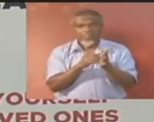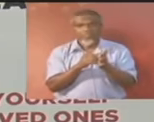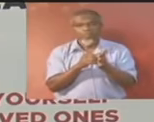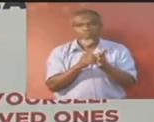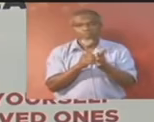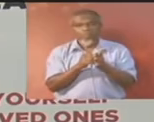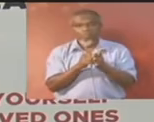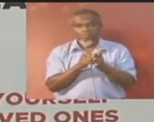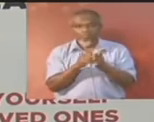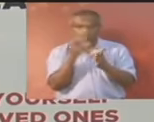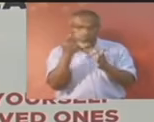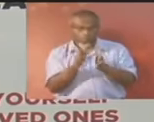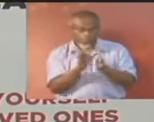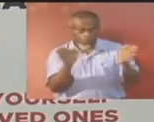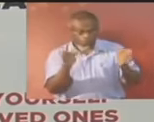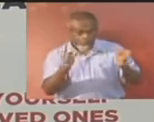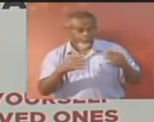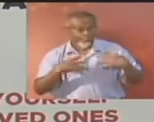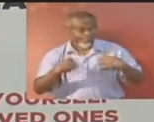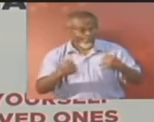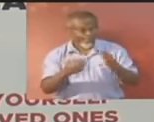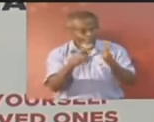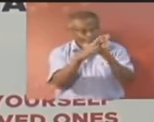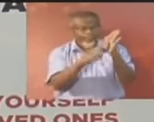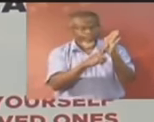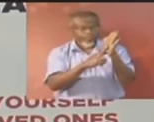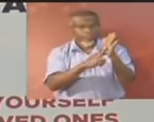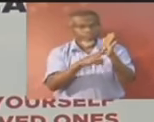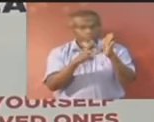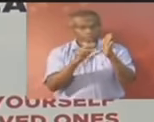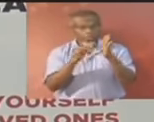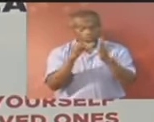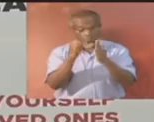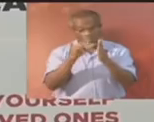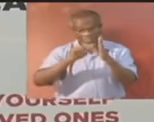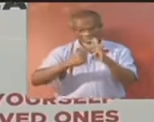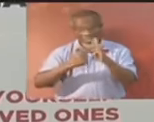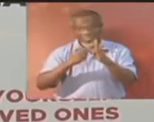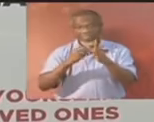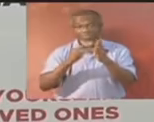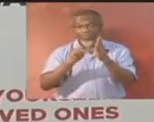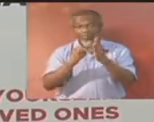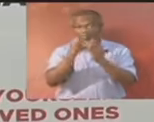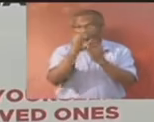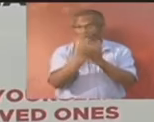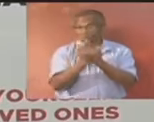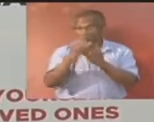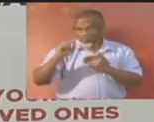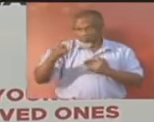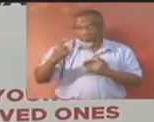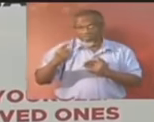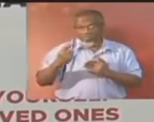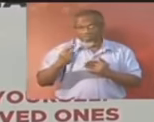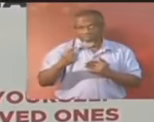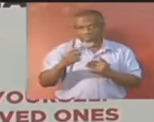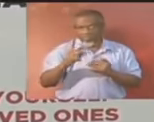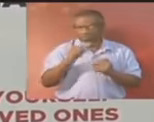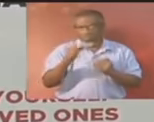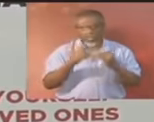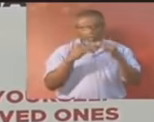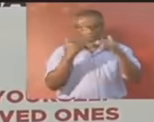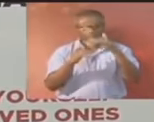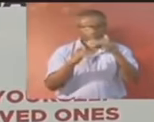regulations, effective May 3rd, 2021, there has been no restriction regarding the continued sale of